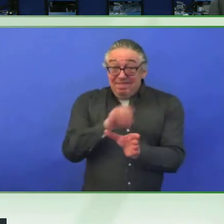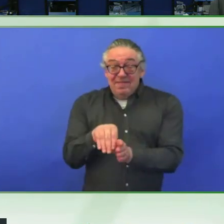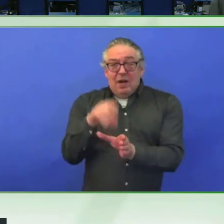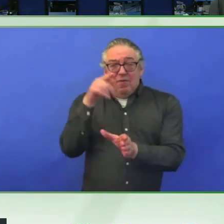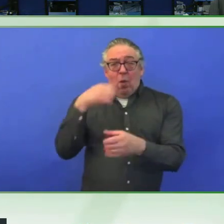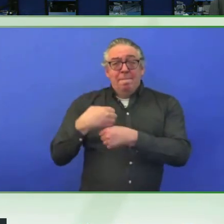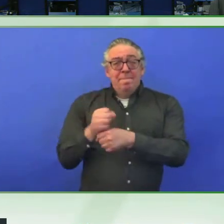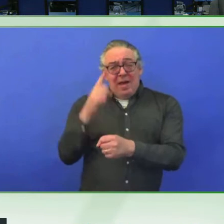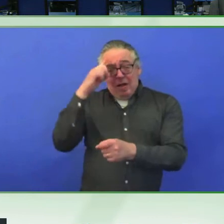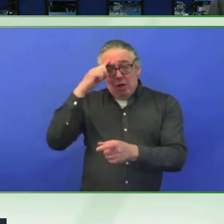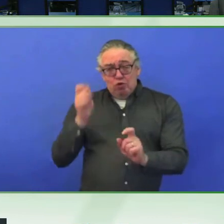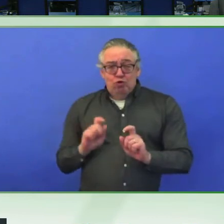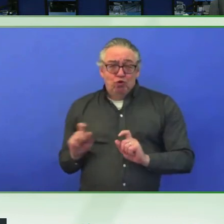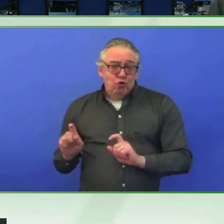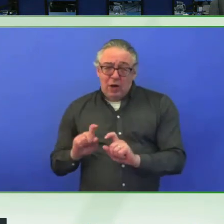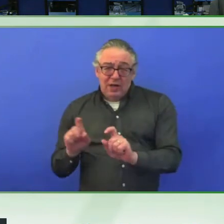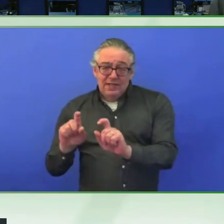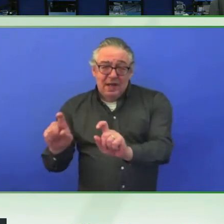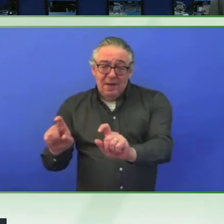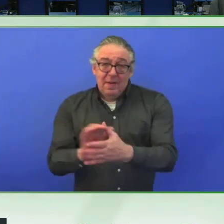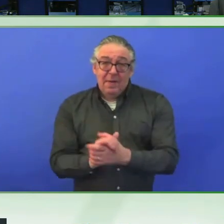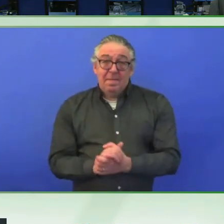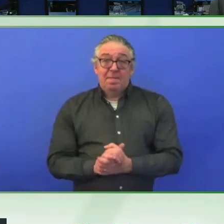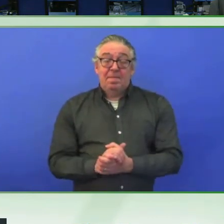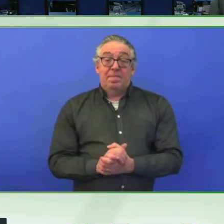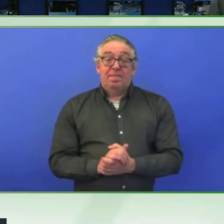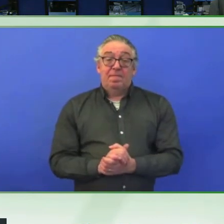done a tremendous job of moving the